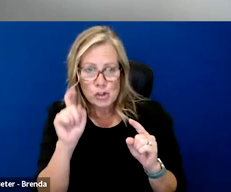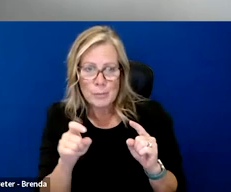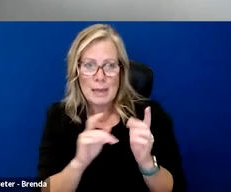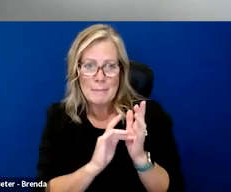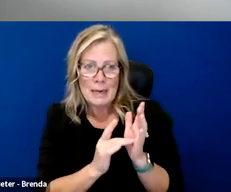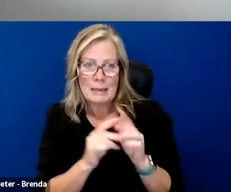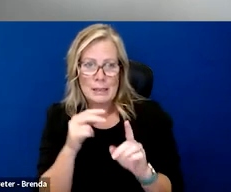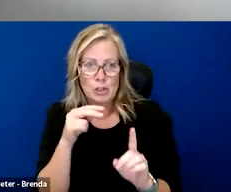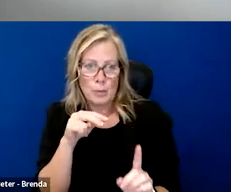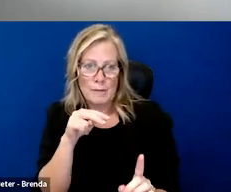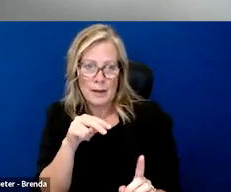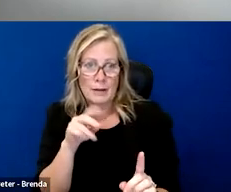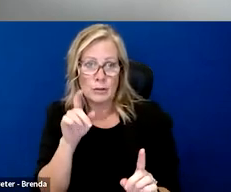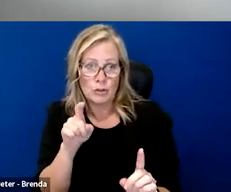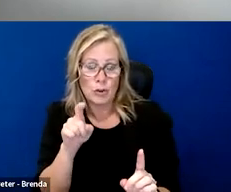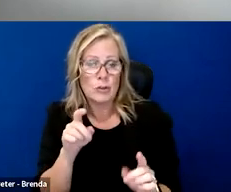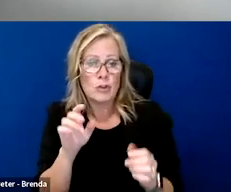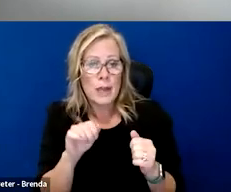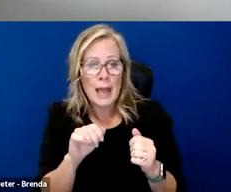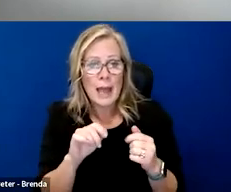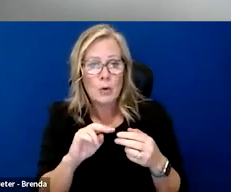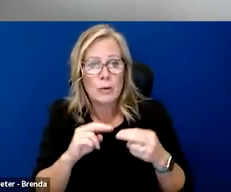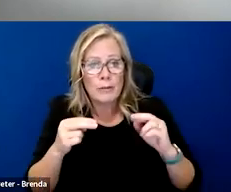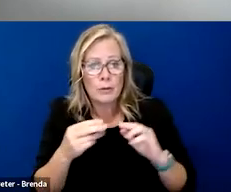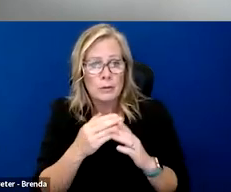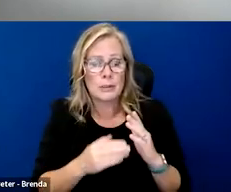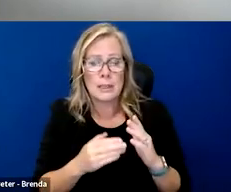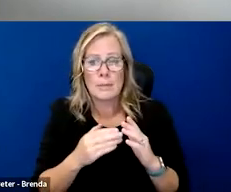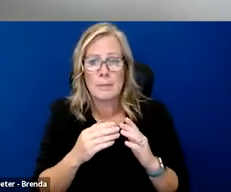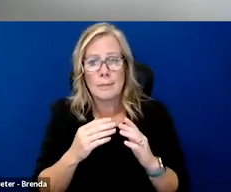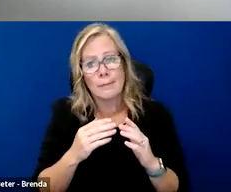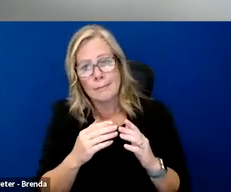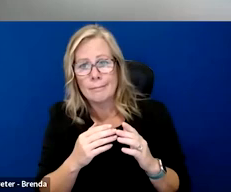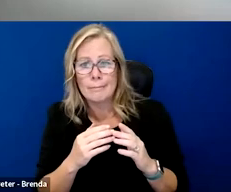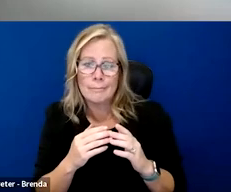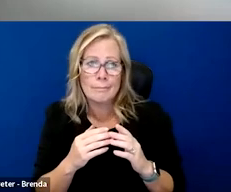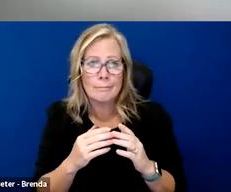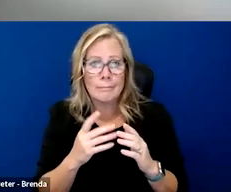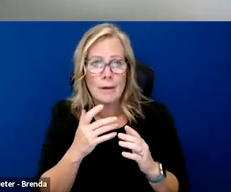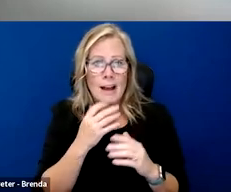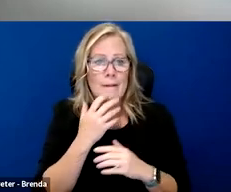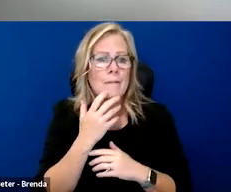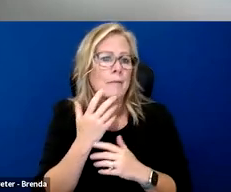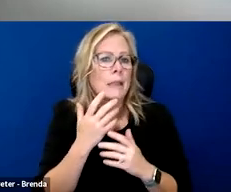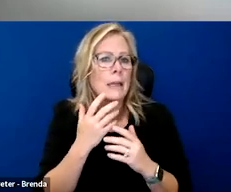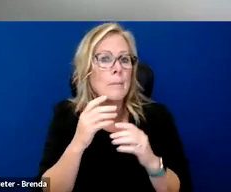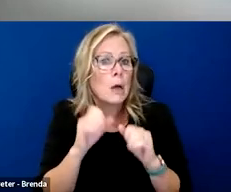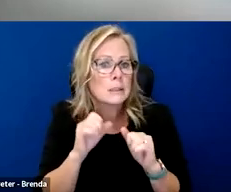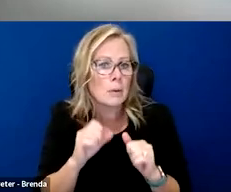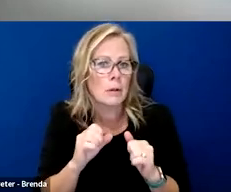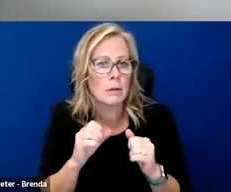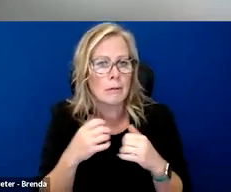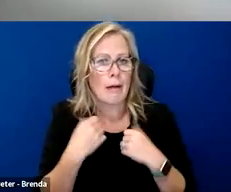These are things that are reversible, but do need to be done again in a medically medically supervised